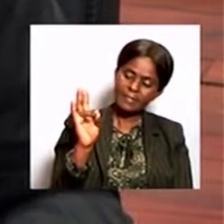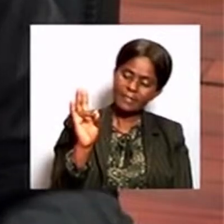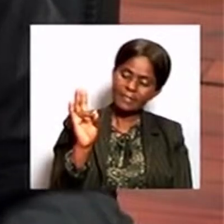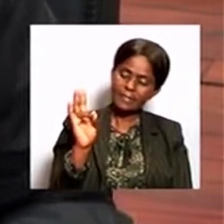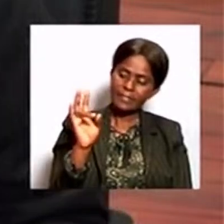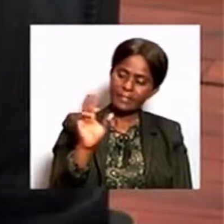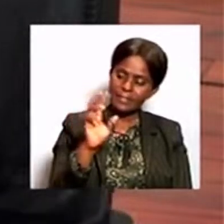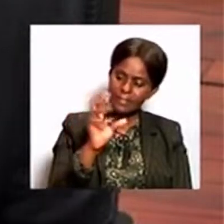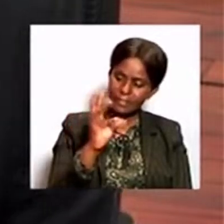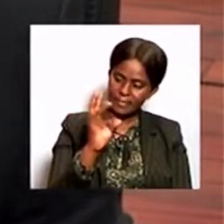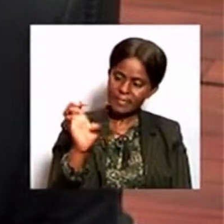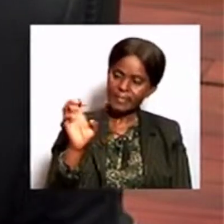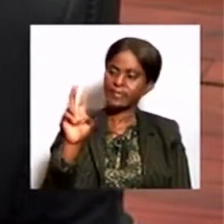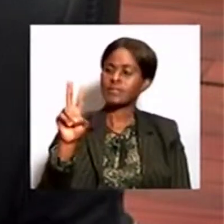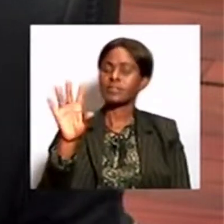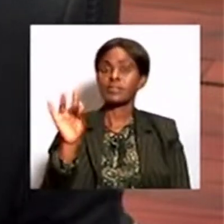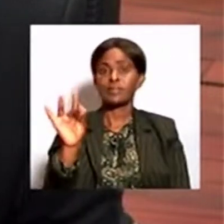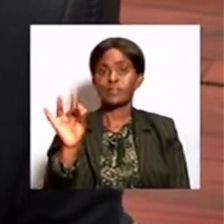549,628,